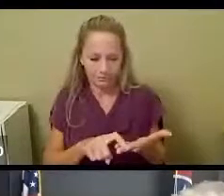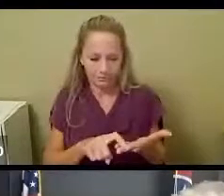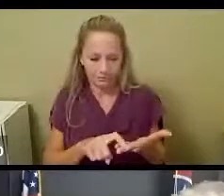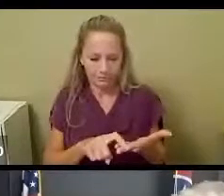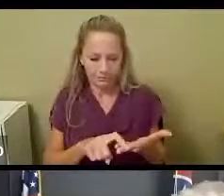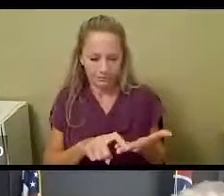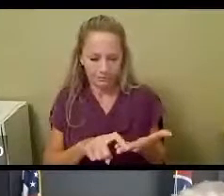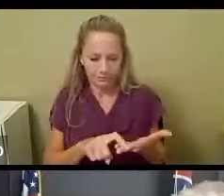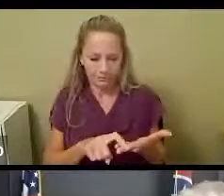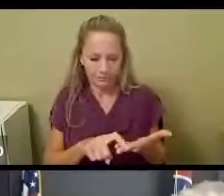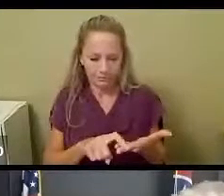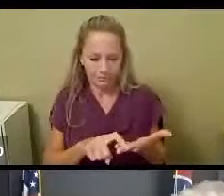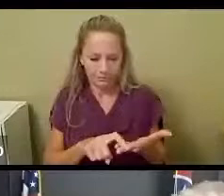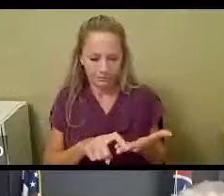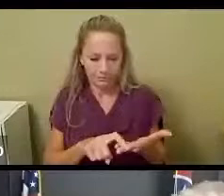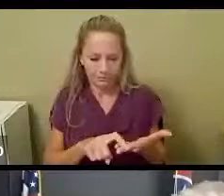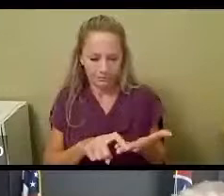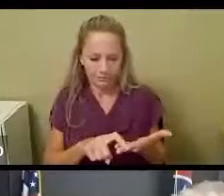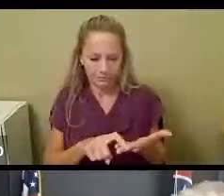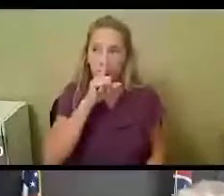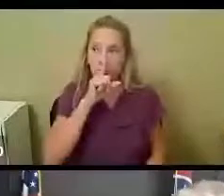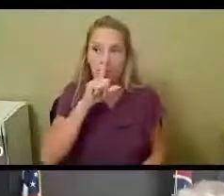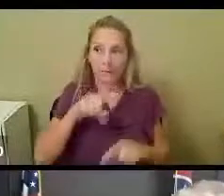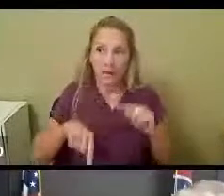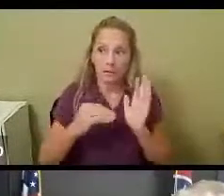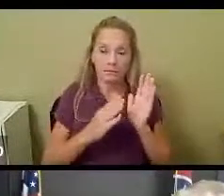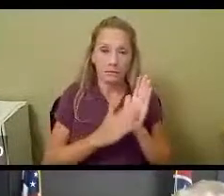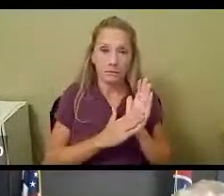to be able to talk about that.